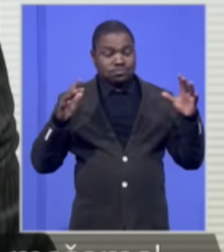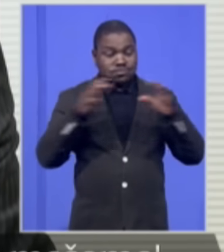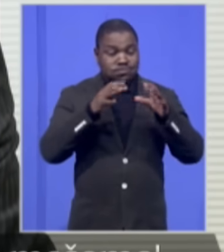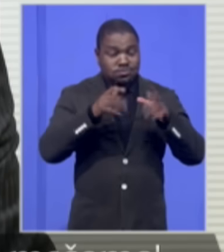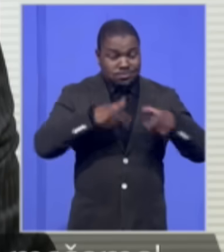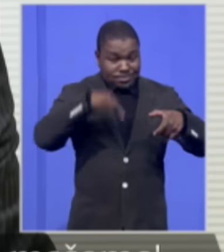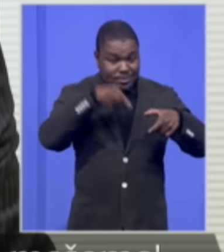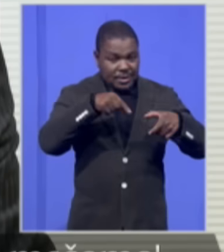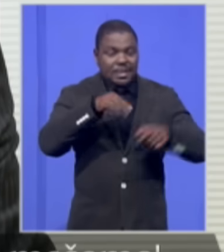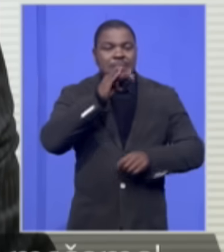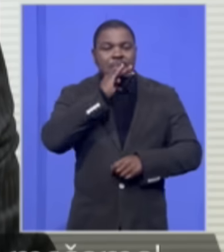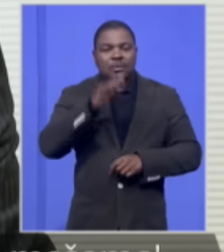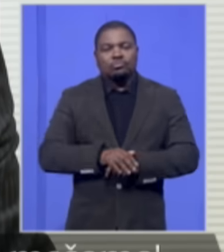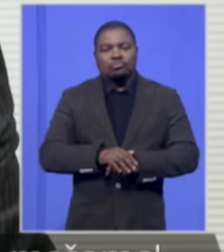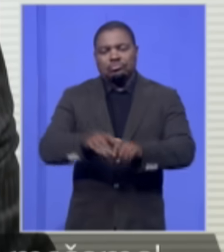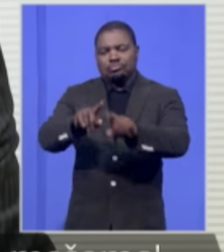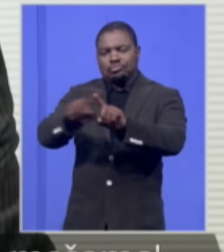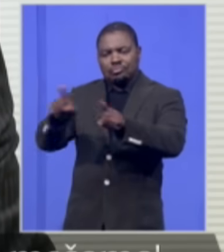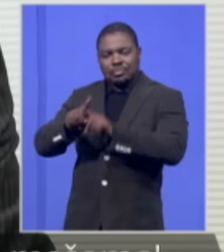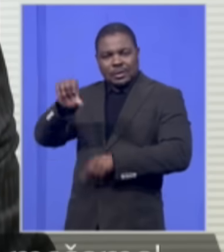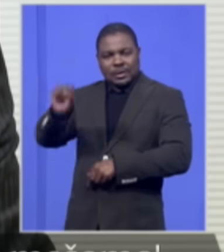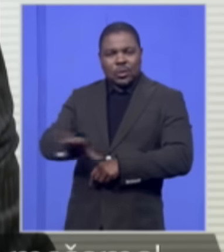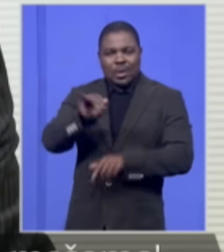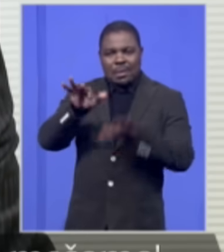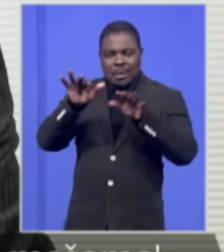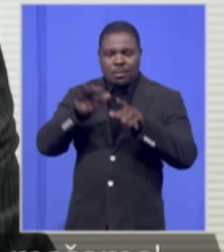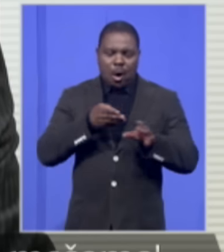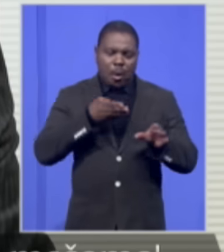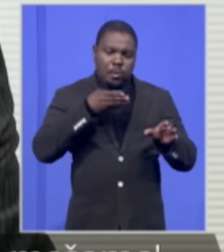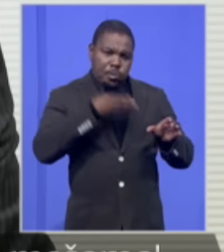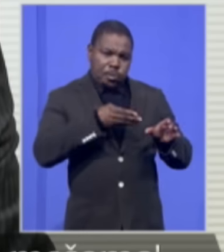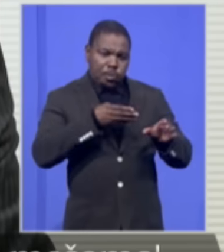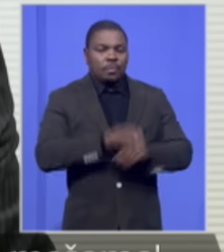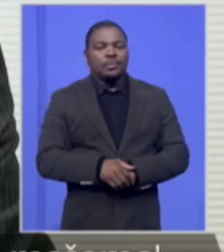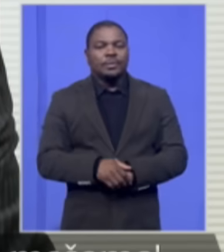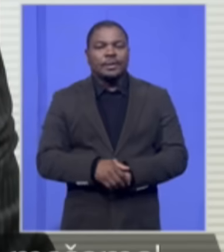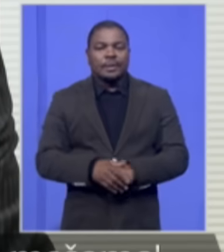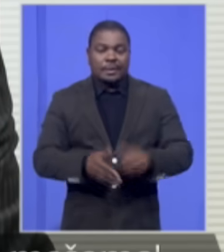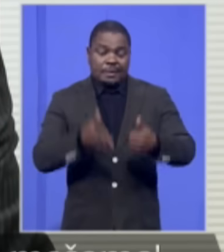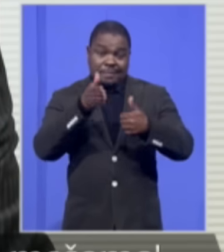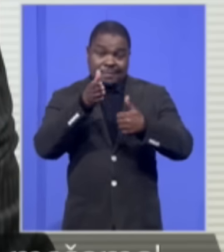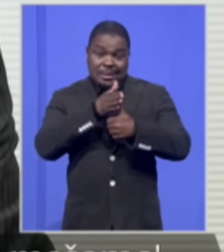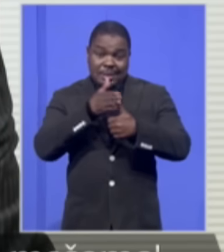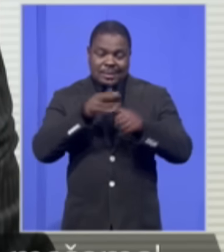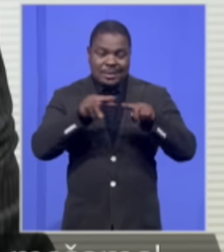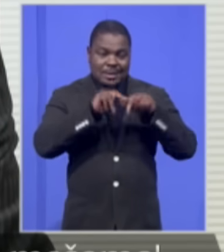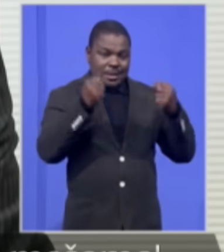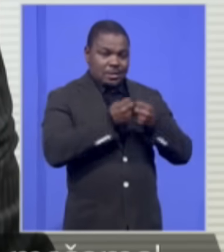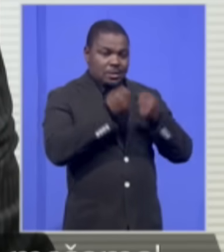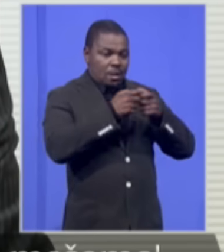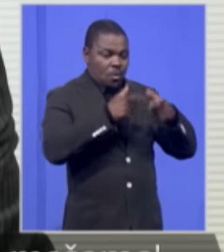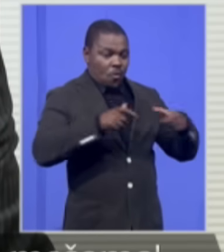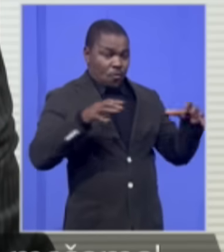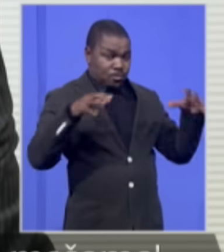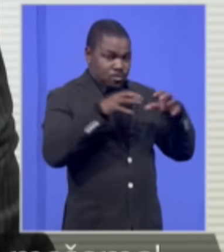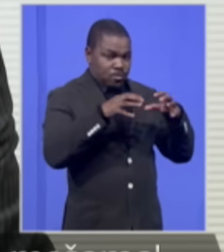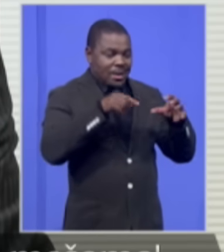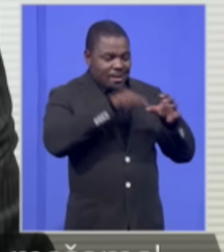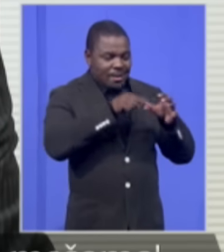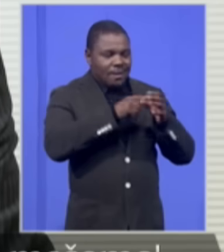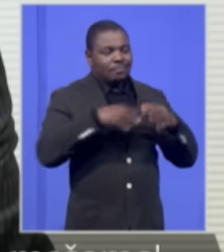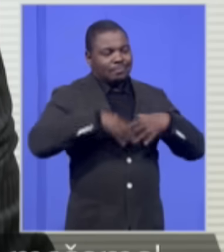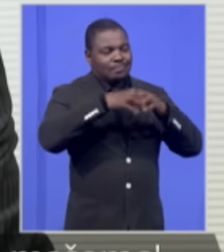will represent the diversity of the South African nation. The first national convention will set the agenda